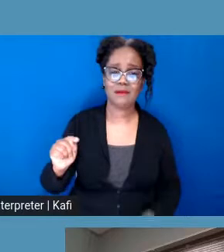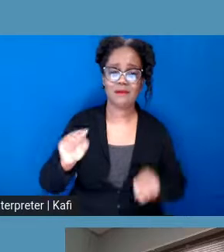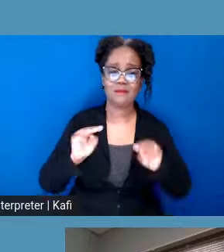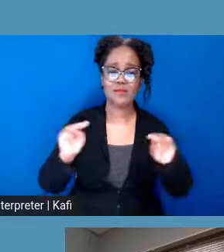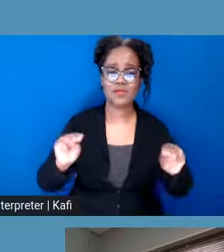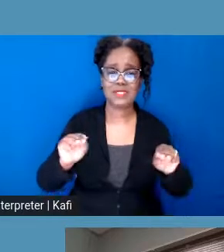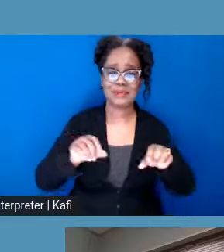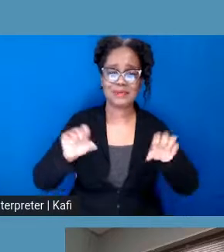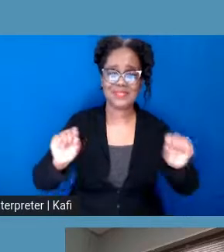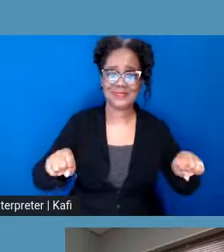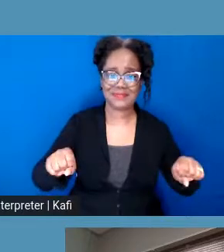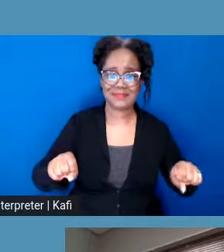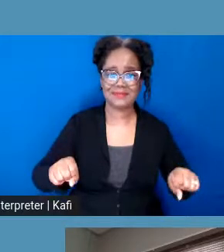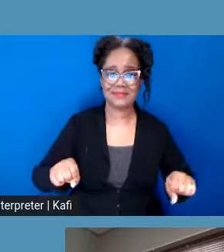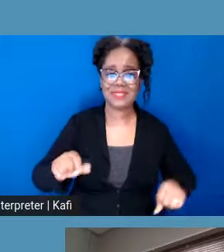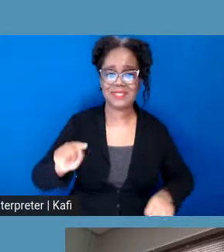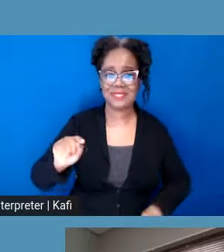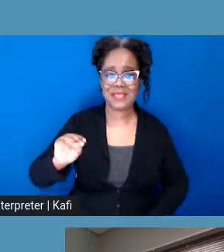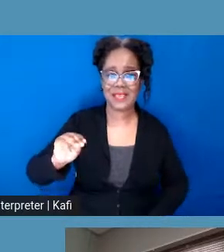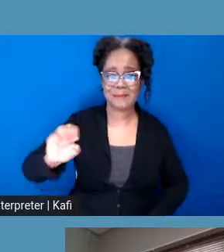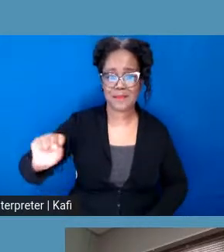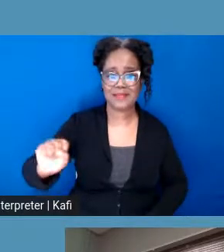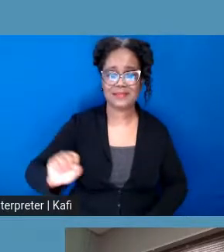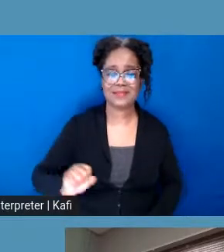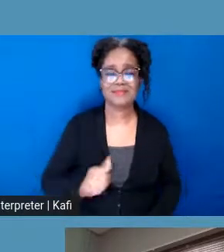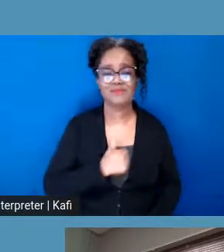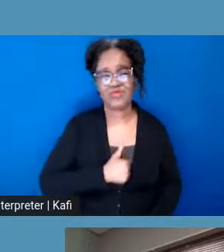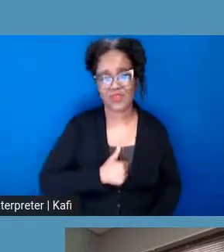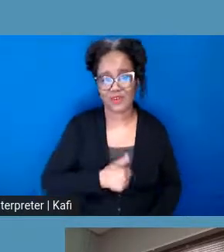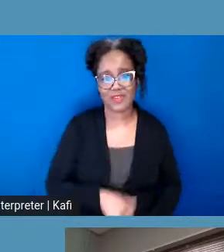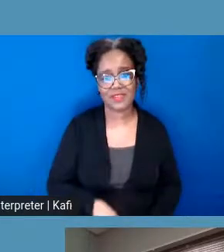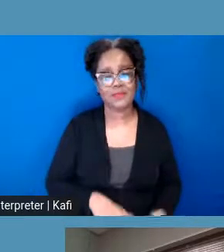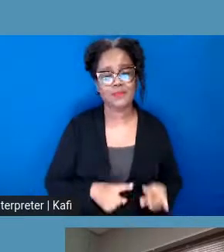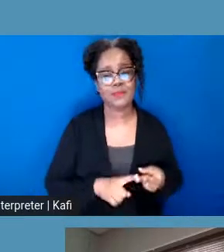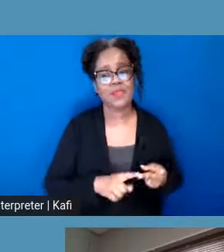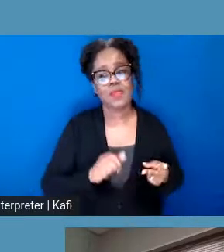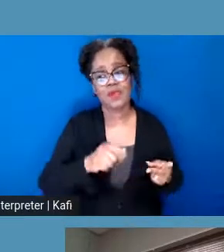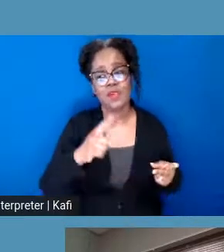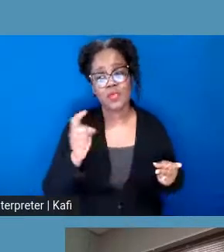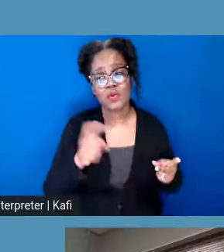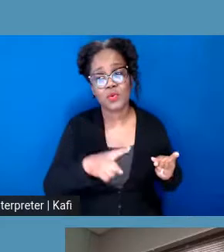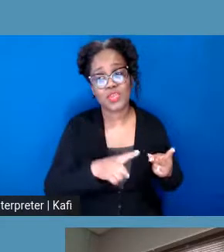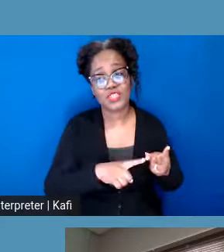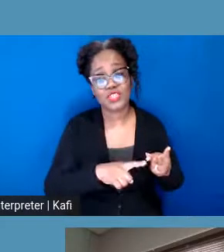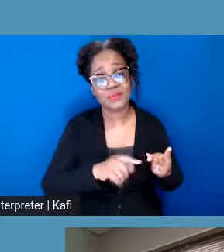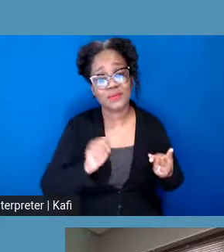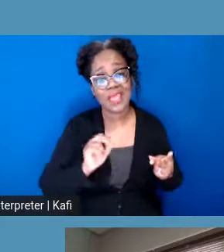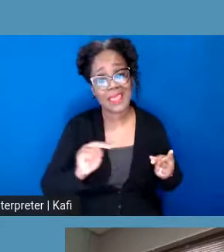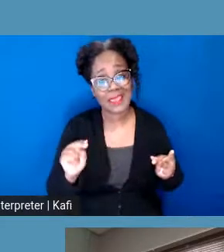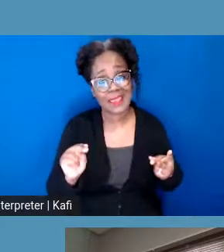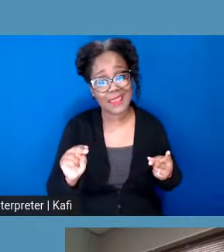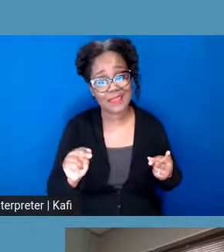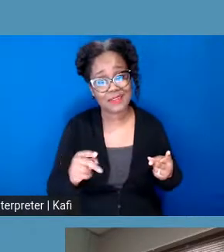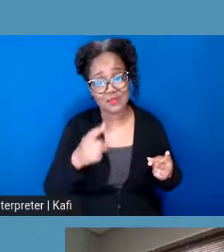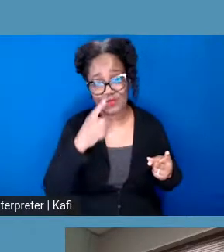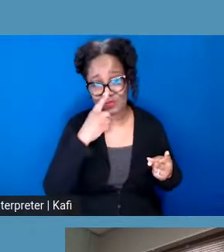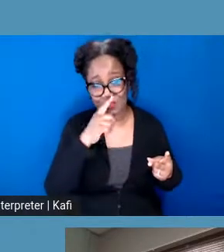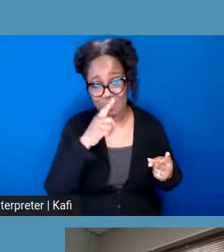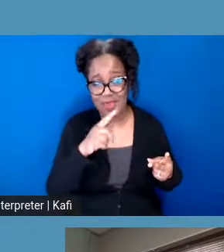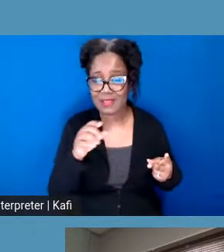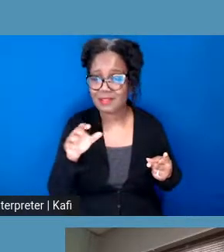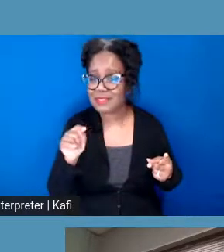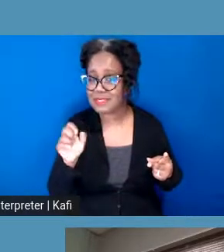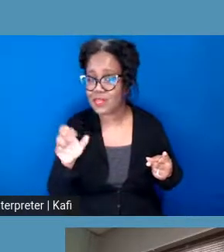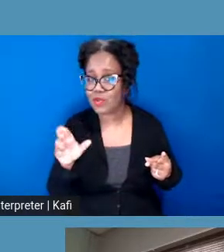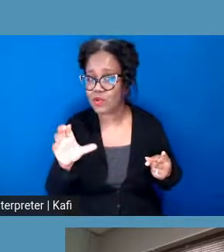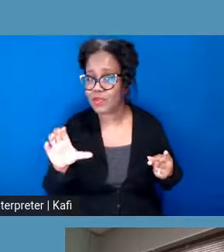Not a problem. And then we have another question that I'll direct to you, Anne, but feel free to jump in as well,